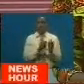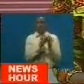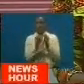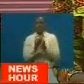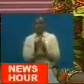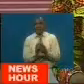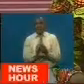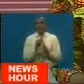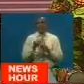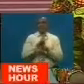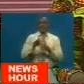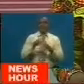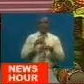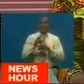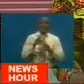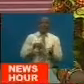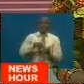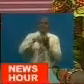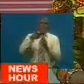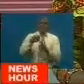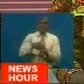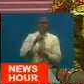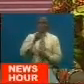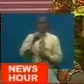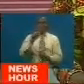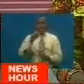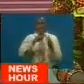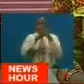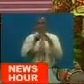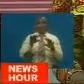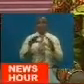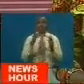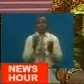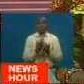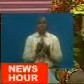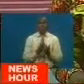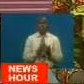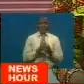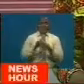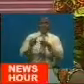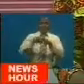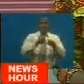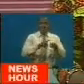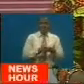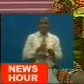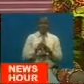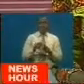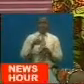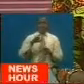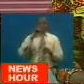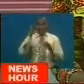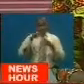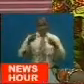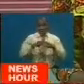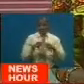accompanied by a business delegation representing 20 American companies. The ranks were dominated by